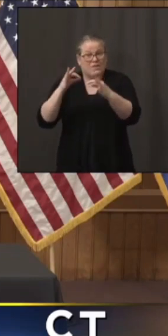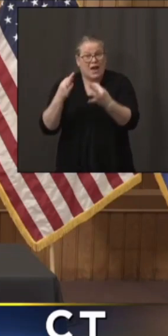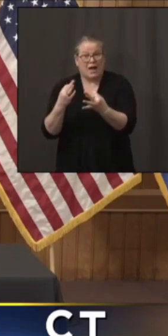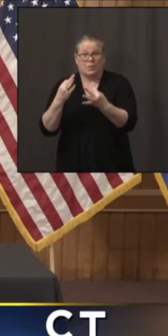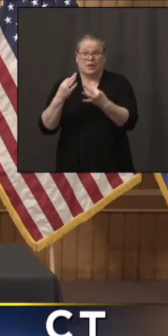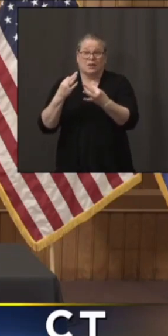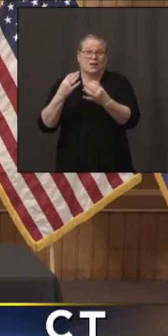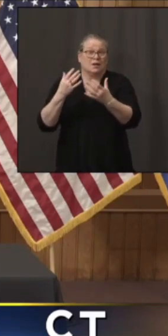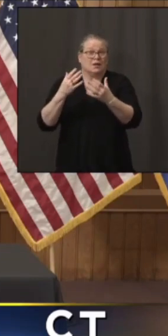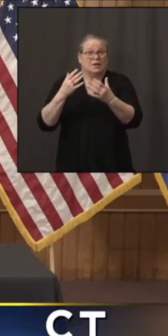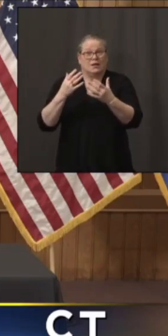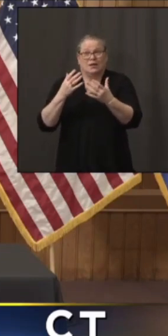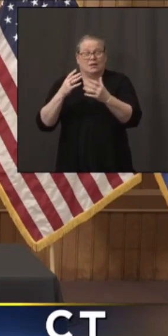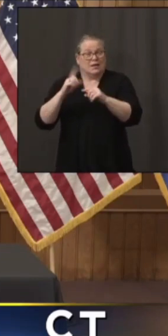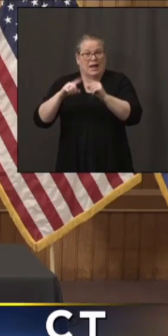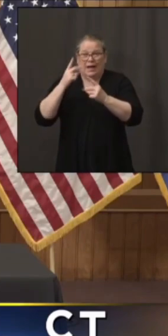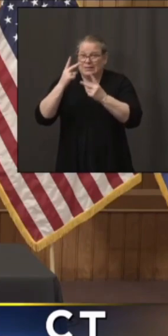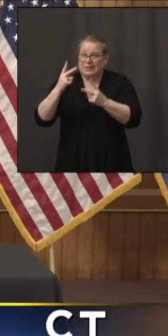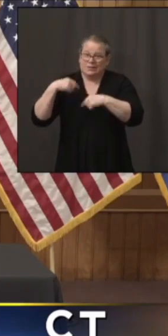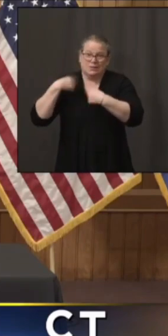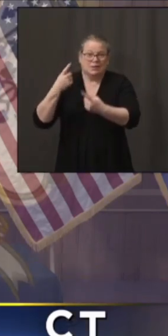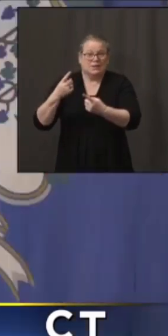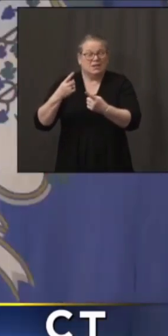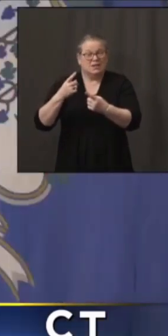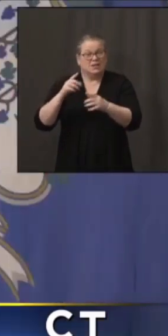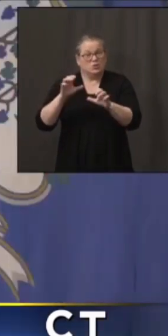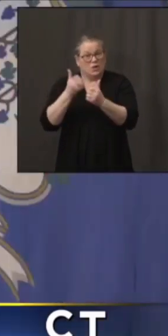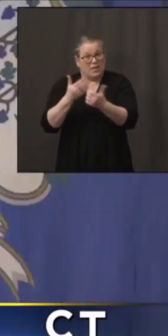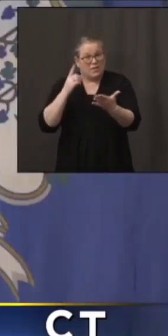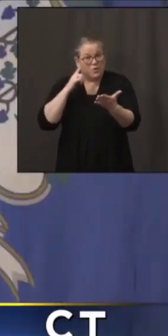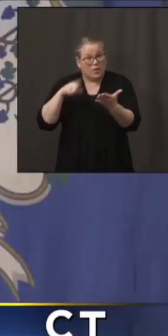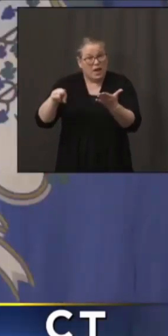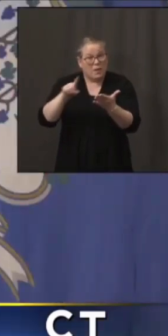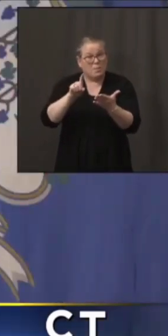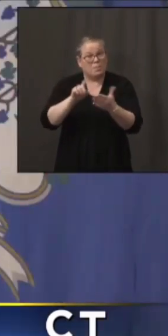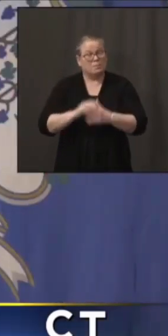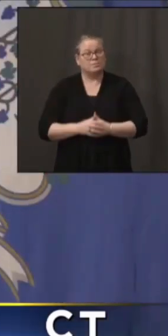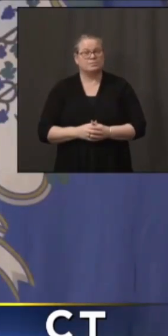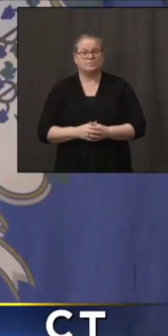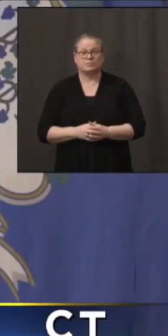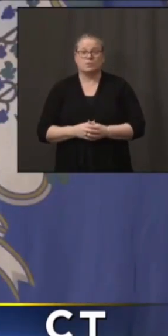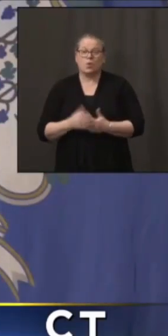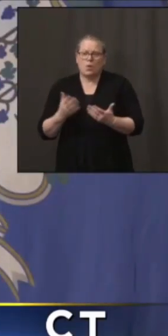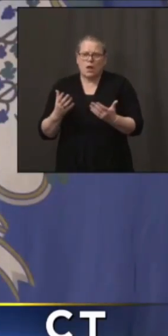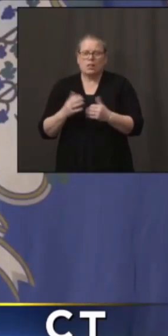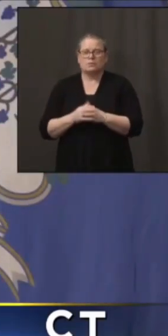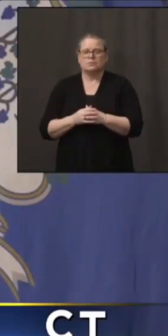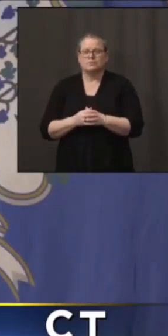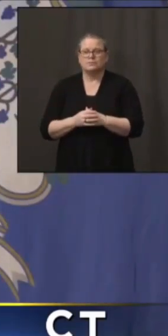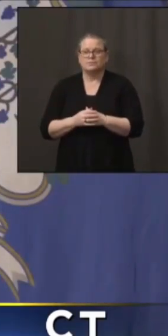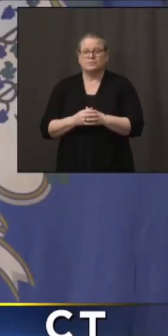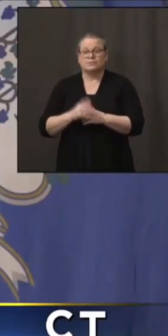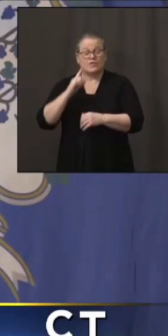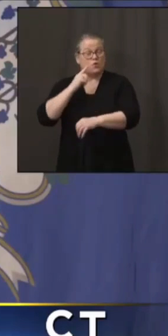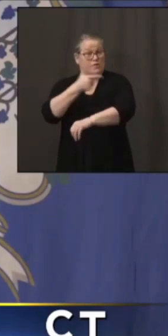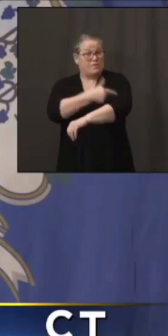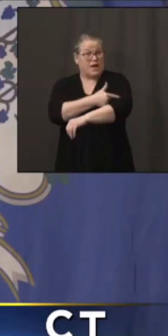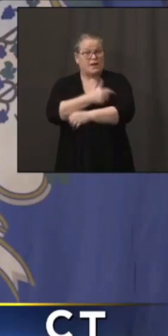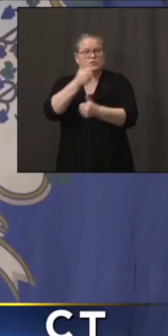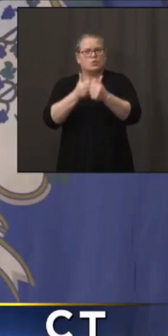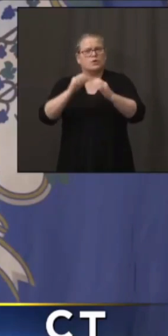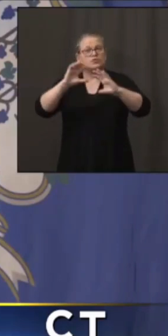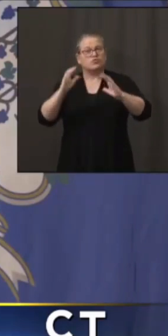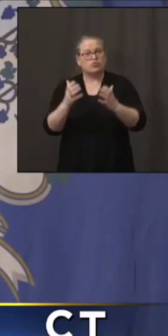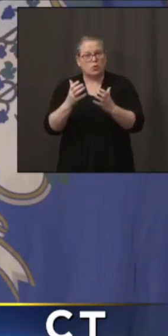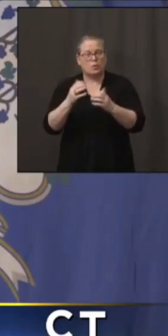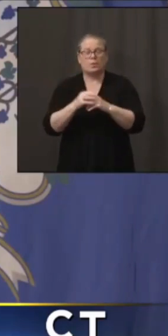time? Well, I guess two questions there. One, where would they be in terms of vaccinations, and those that are obviously at